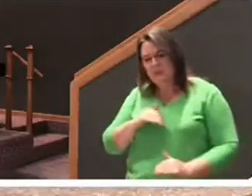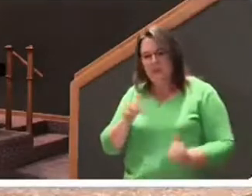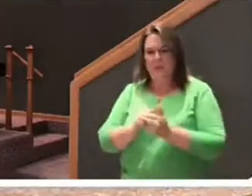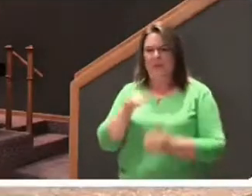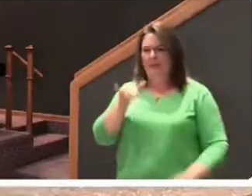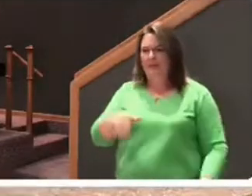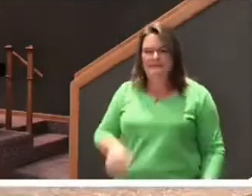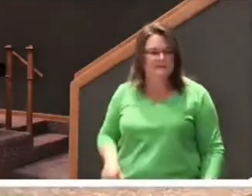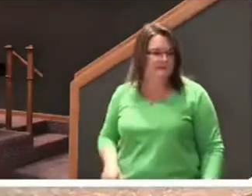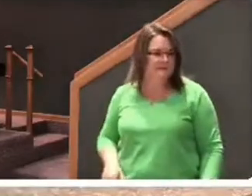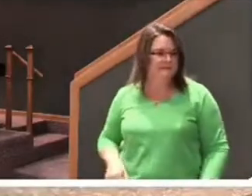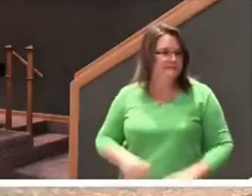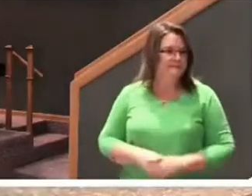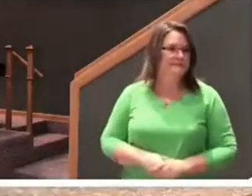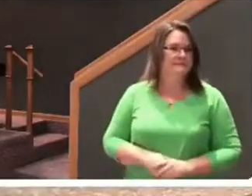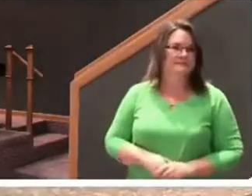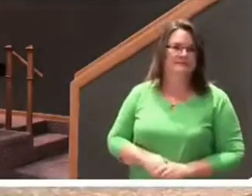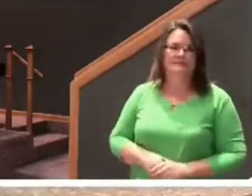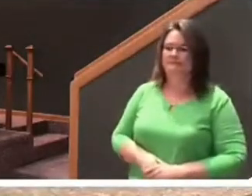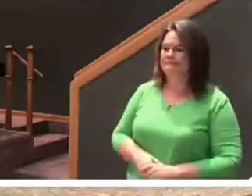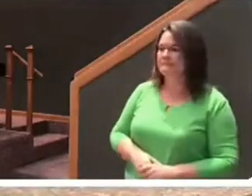this,